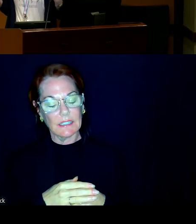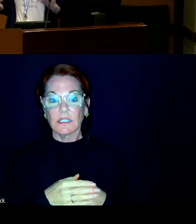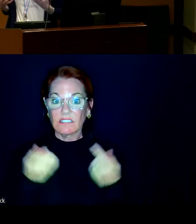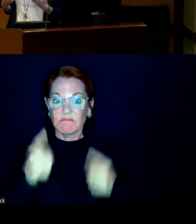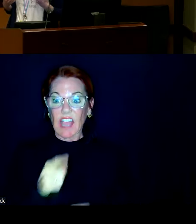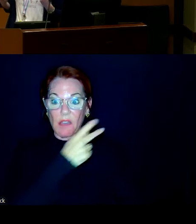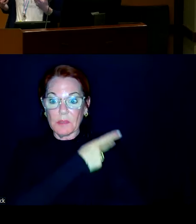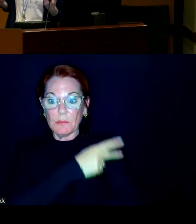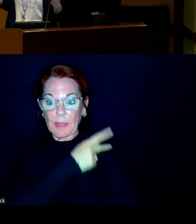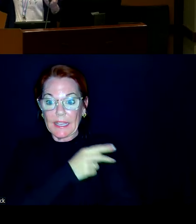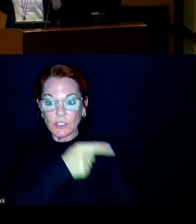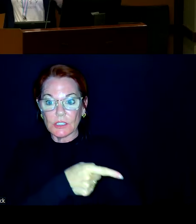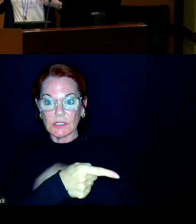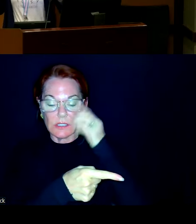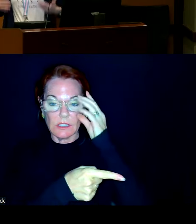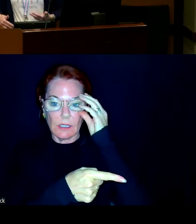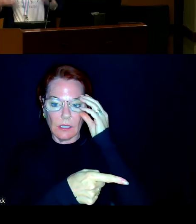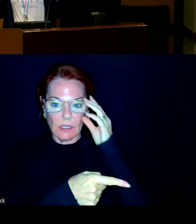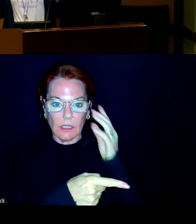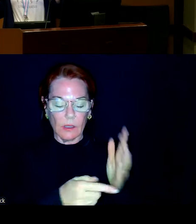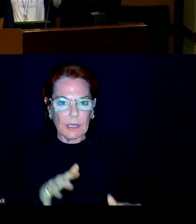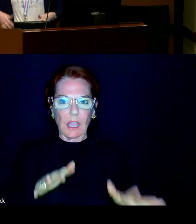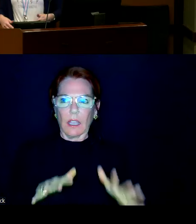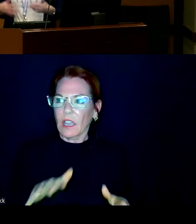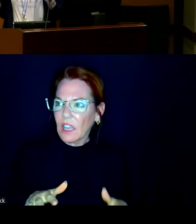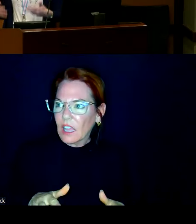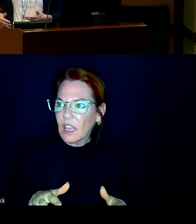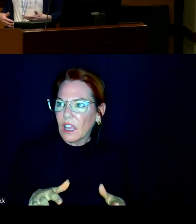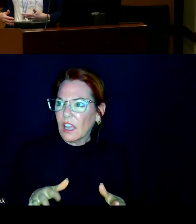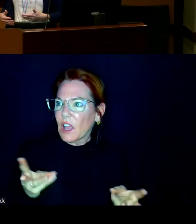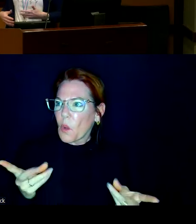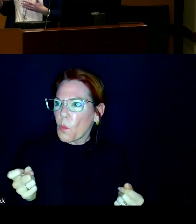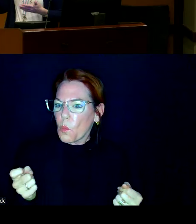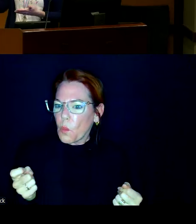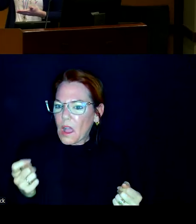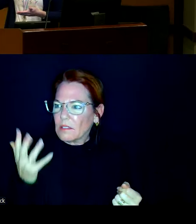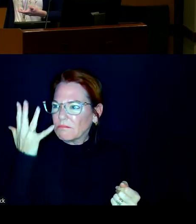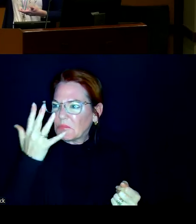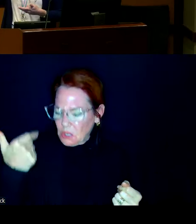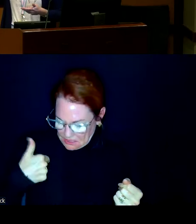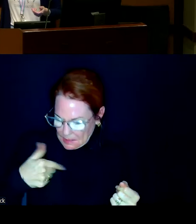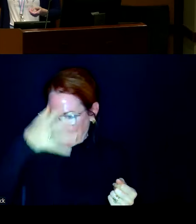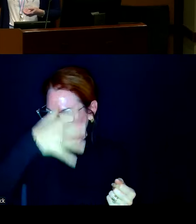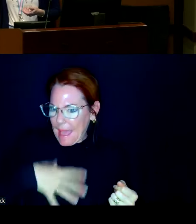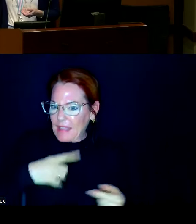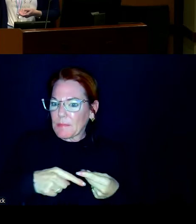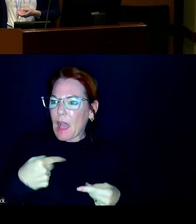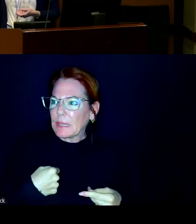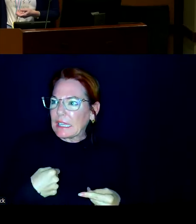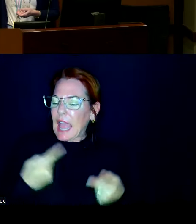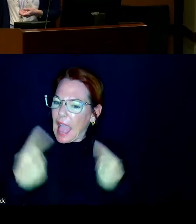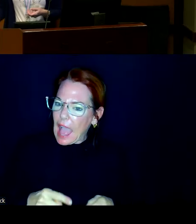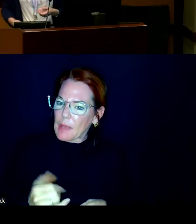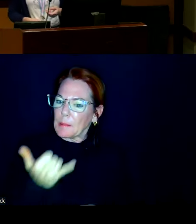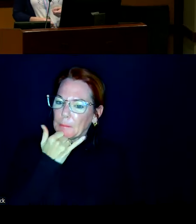like struggling, like, what is it about me that looks masculine or feminine? Because I keep getting misgendered and it makes no